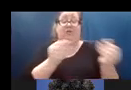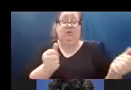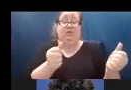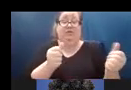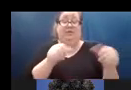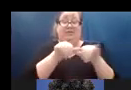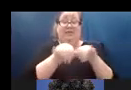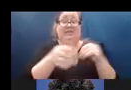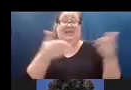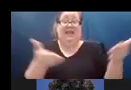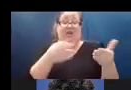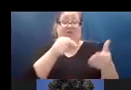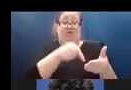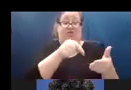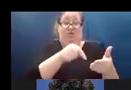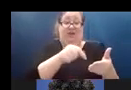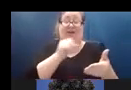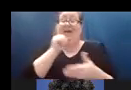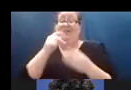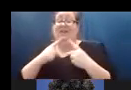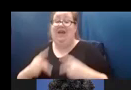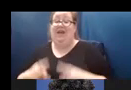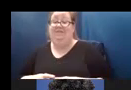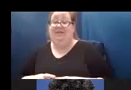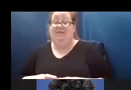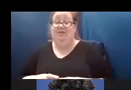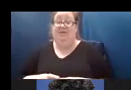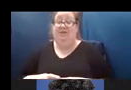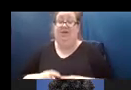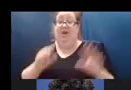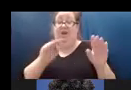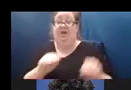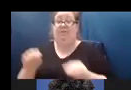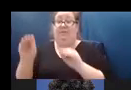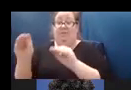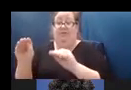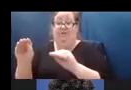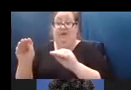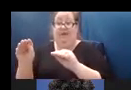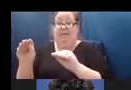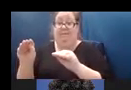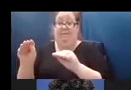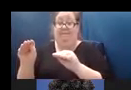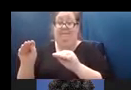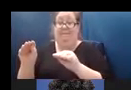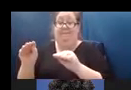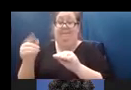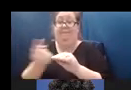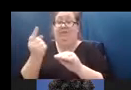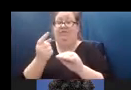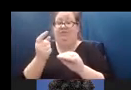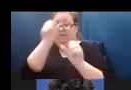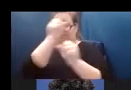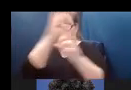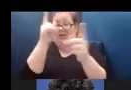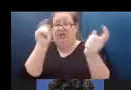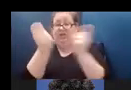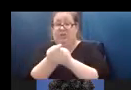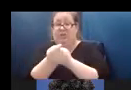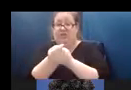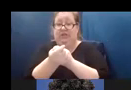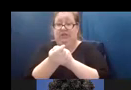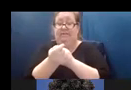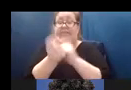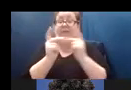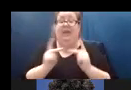stay here, and the non-physical solutions are going to be moving. So this is, just imagine that this is switched. And